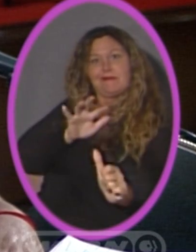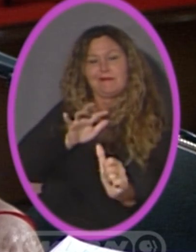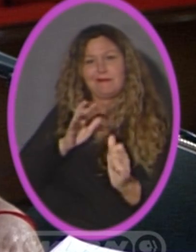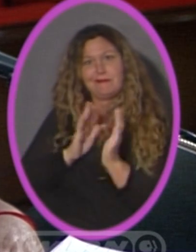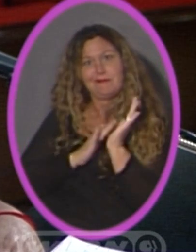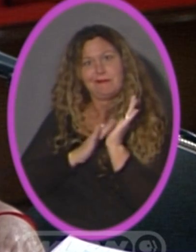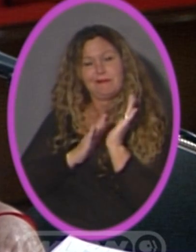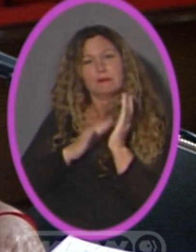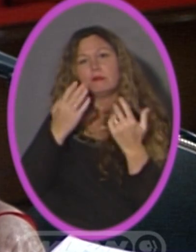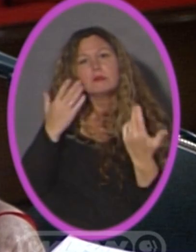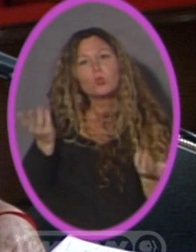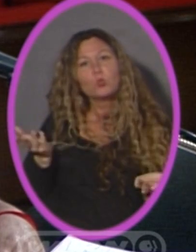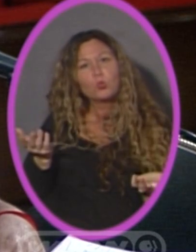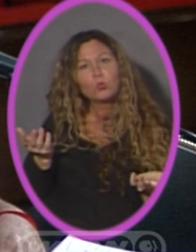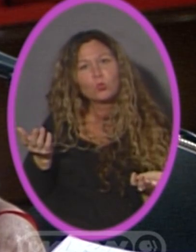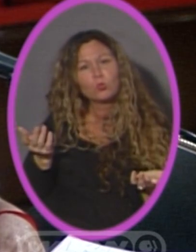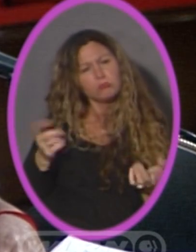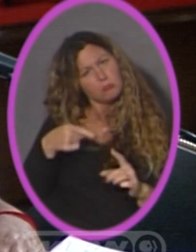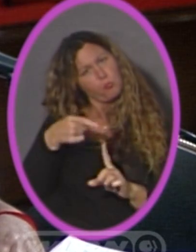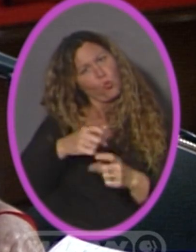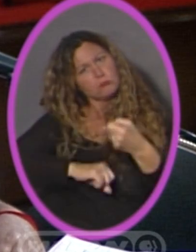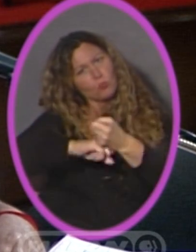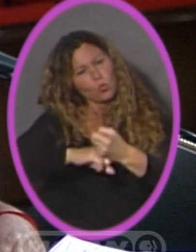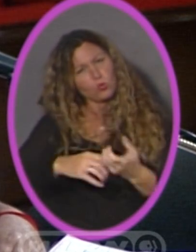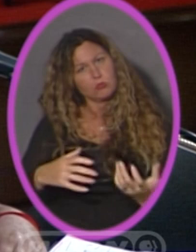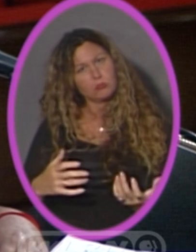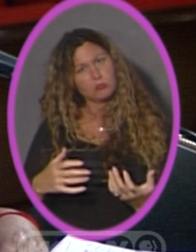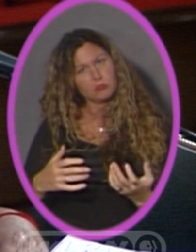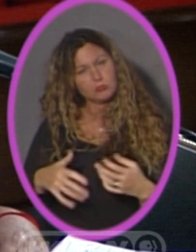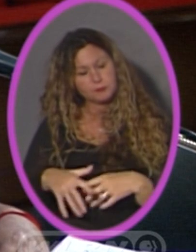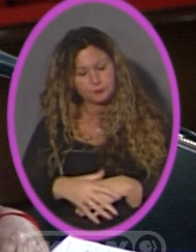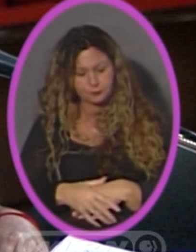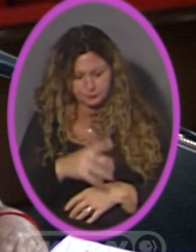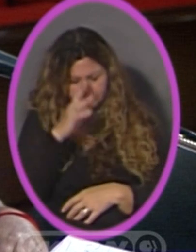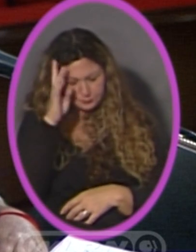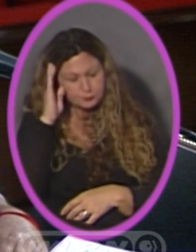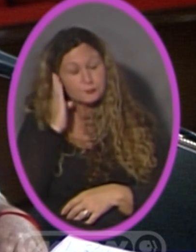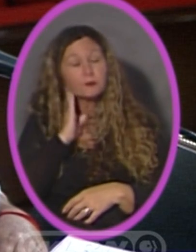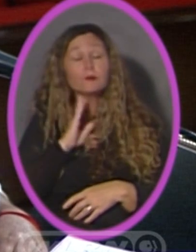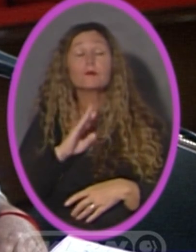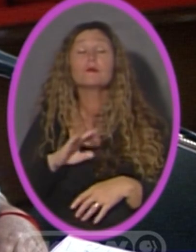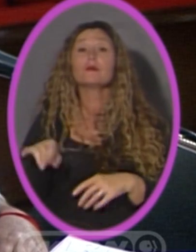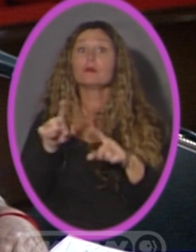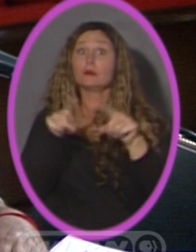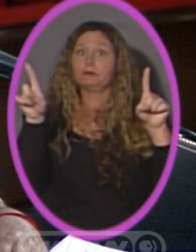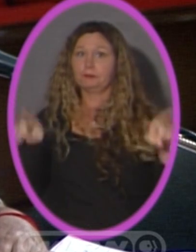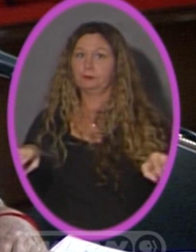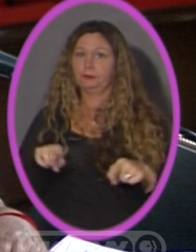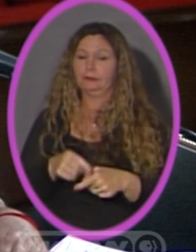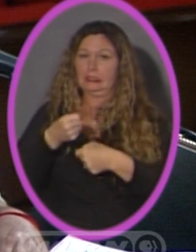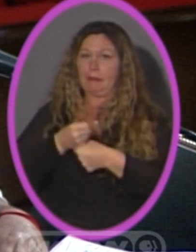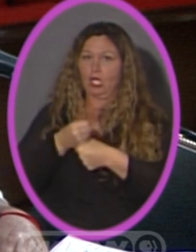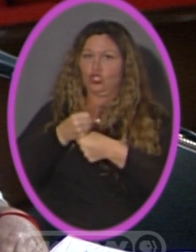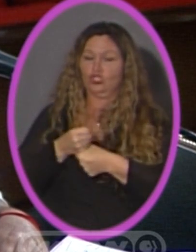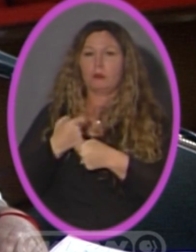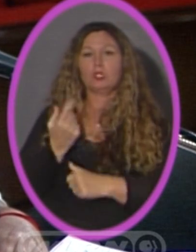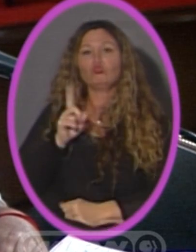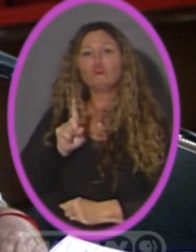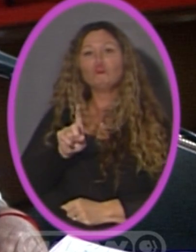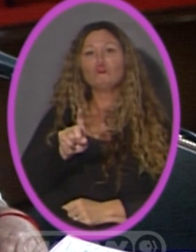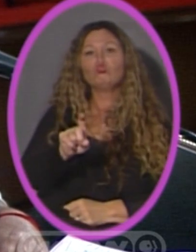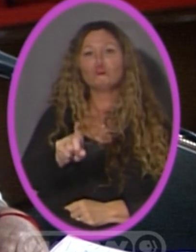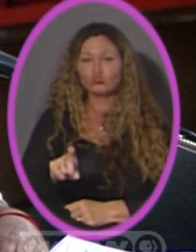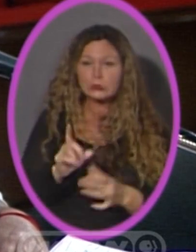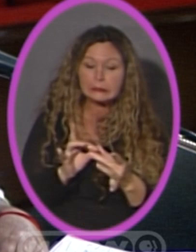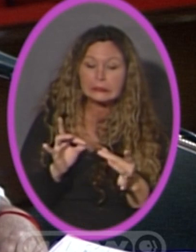Banners. It has long been recognized that protesters who cannot speak at the time carry signs or banners. Banners or posters are a way of speaking when one is not able